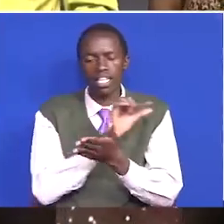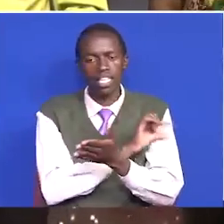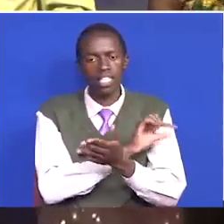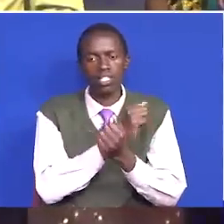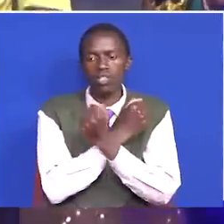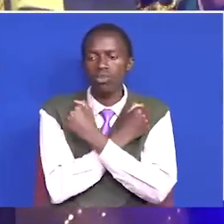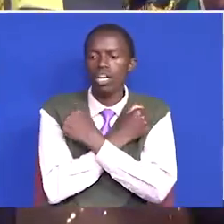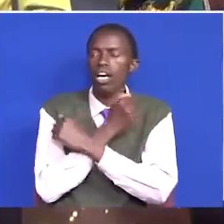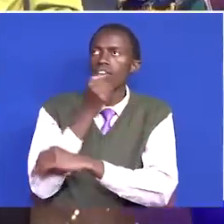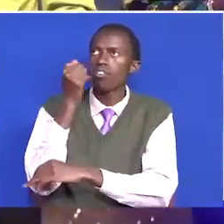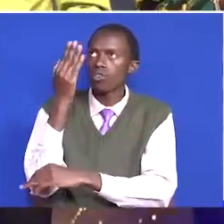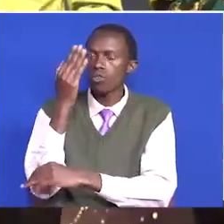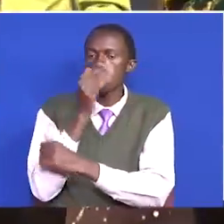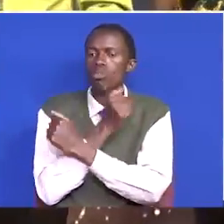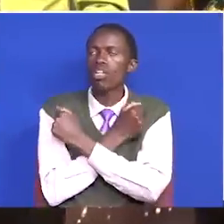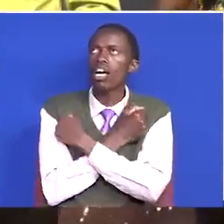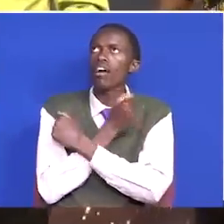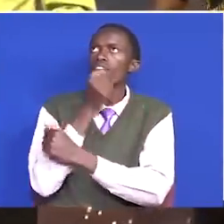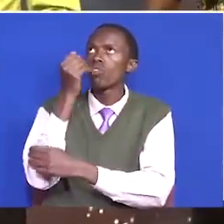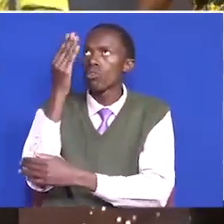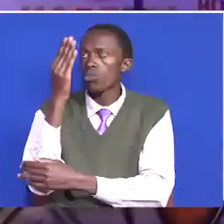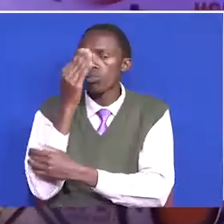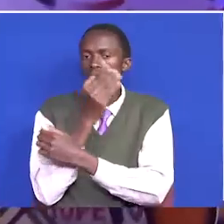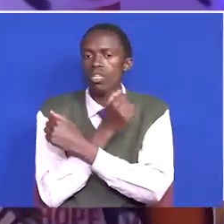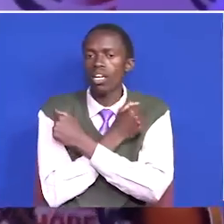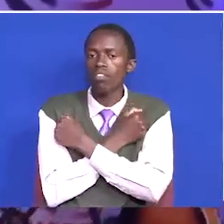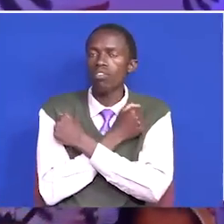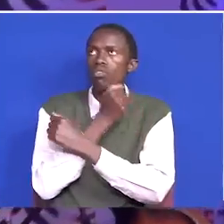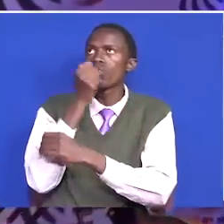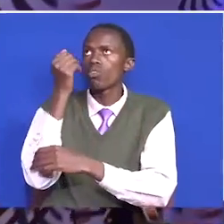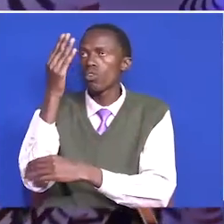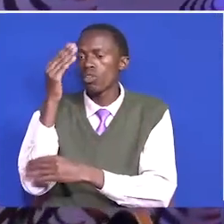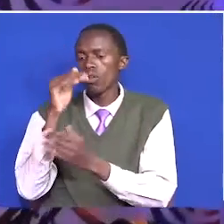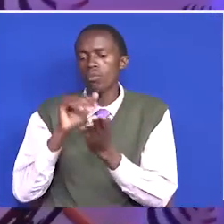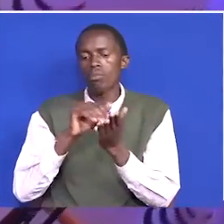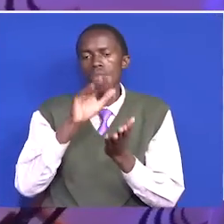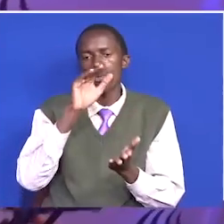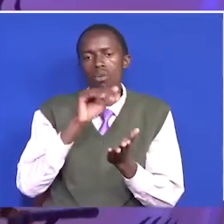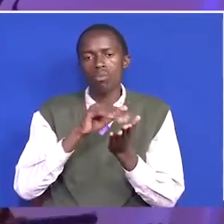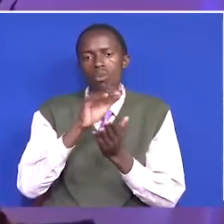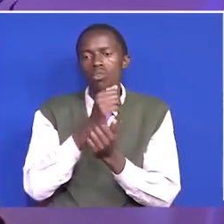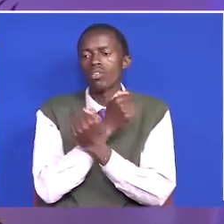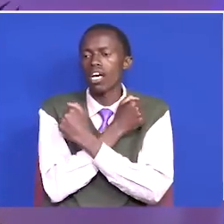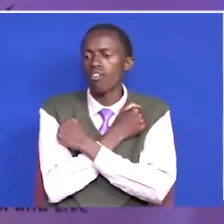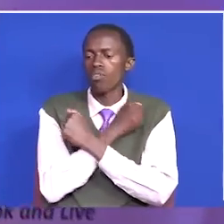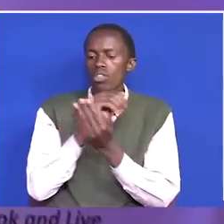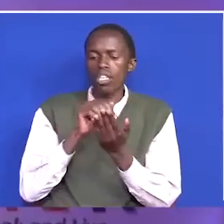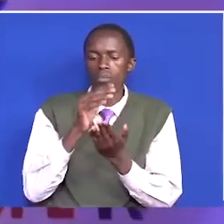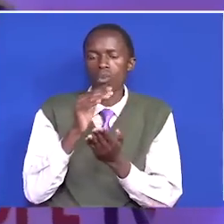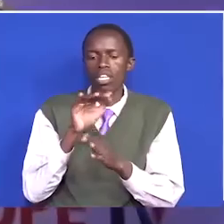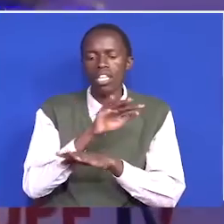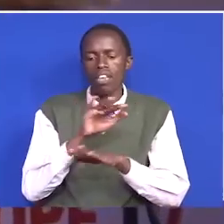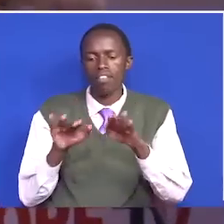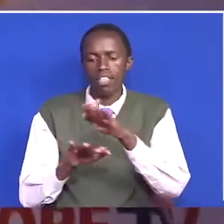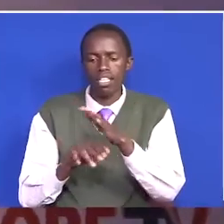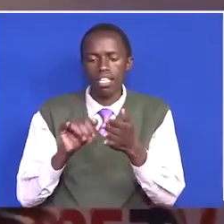you, to love you, to love you, to love you the more, to love you the more. In everything that